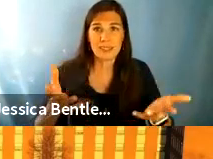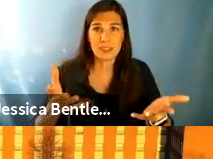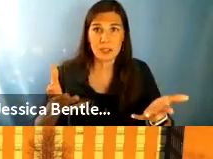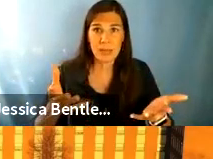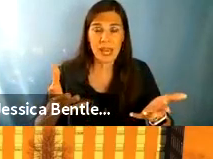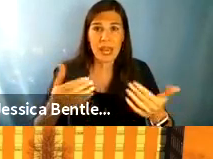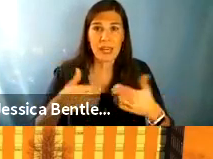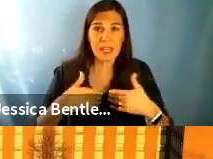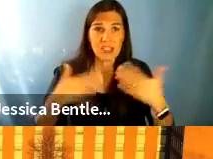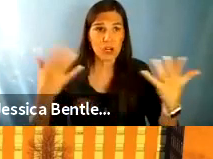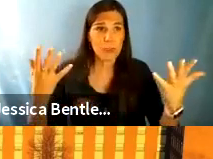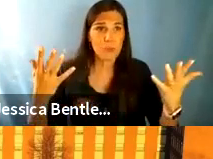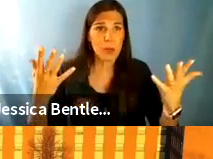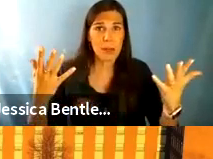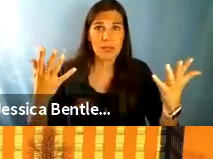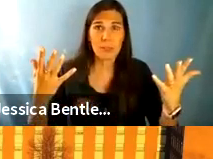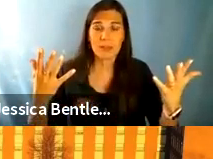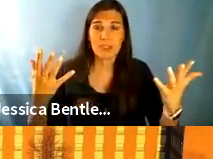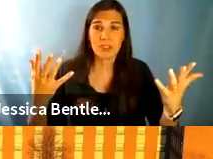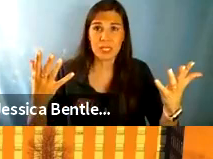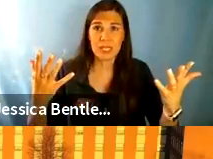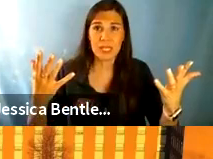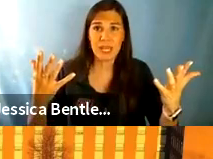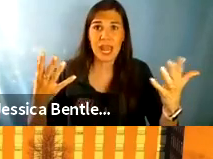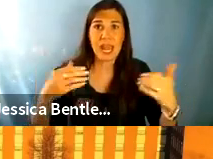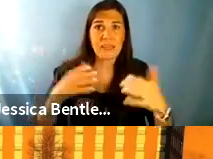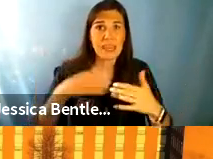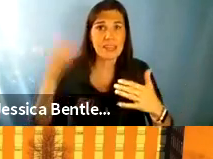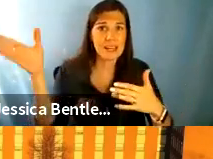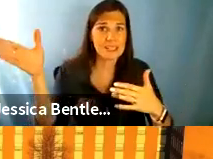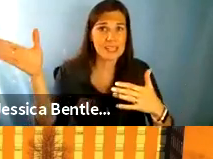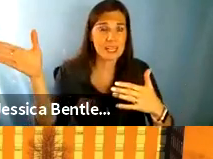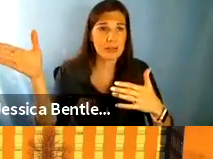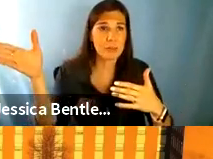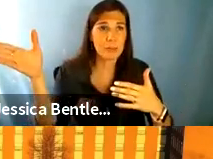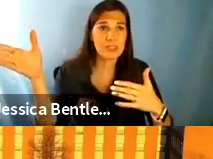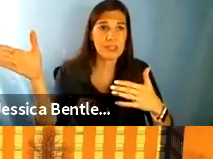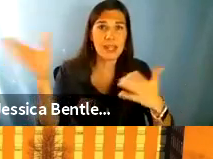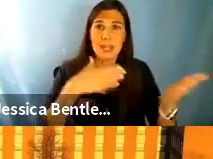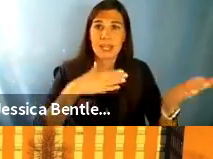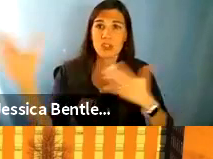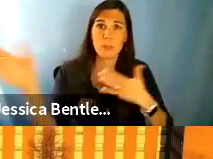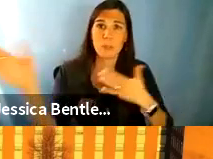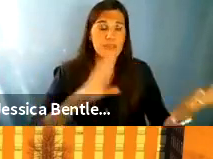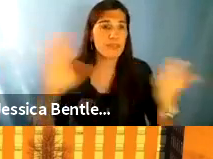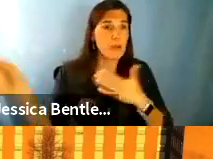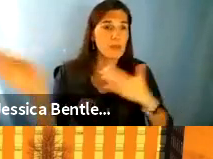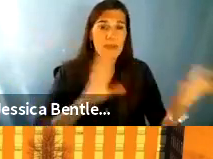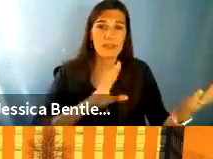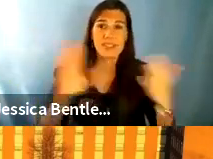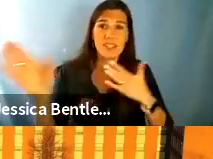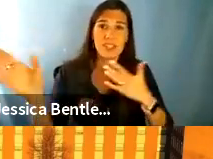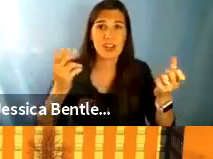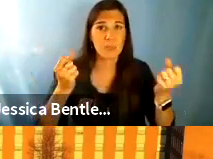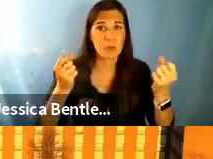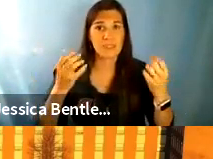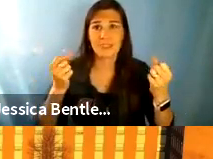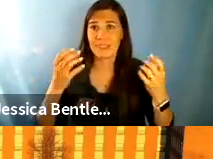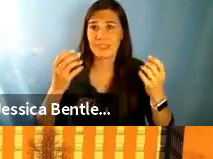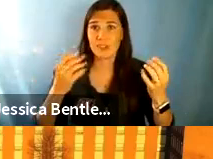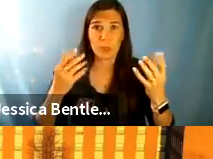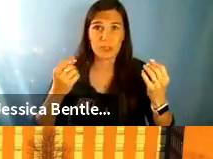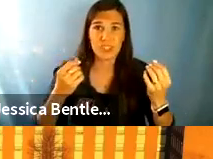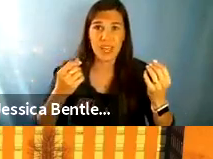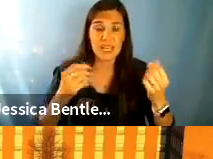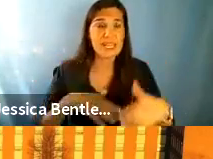a center, and an interpreter pops up on the screen, and they connect to the hearing person and they interpret the phone conversation. The deaf person